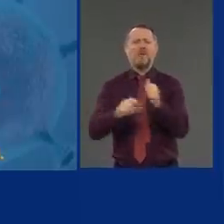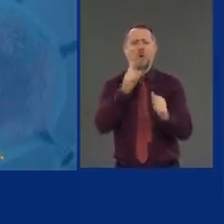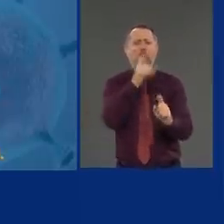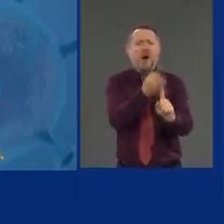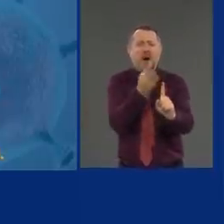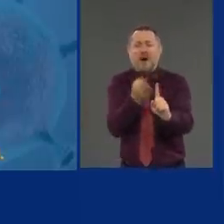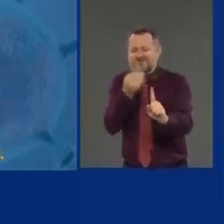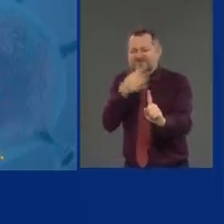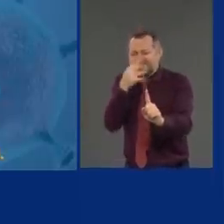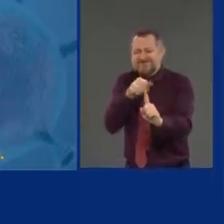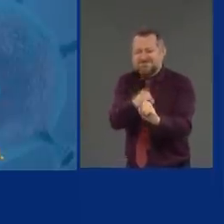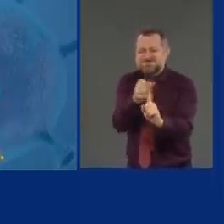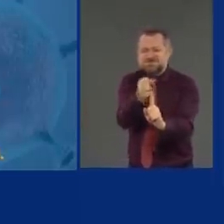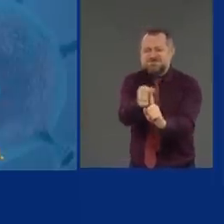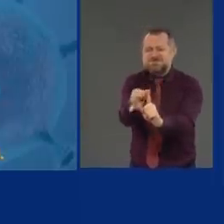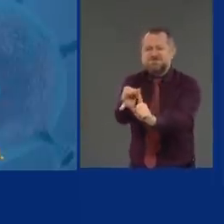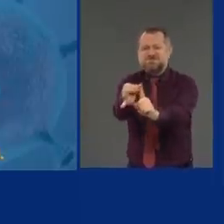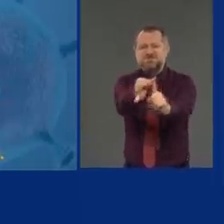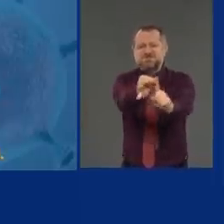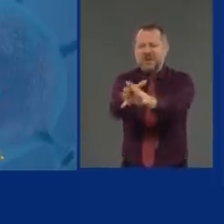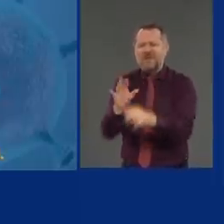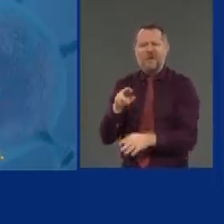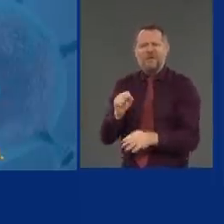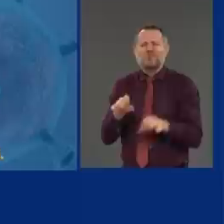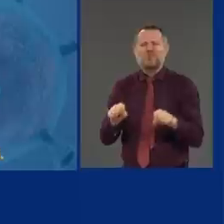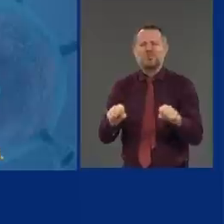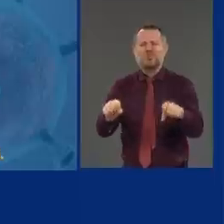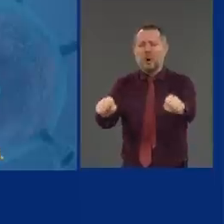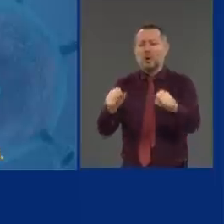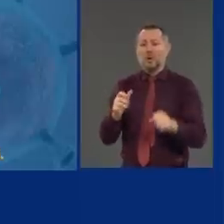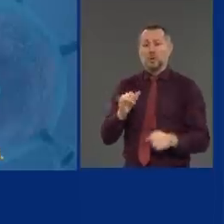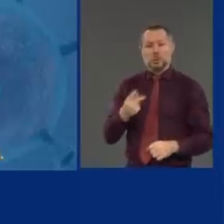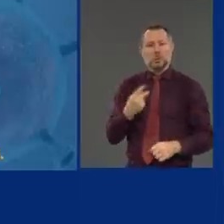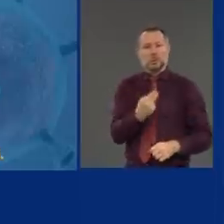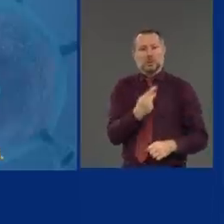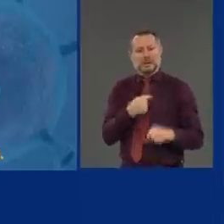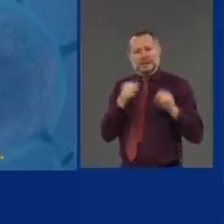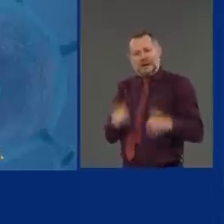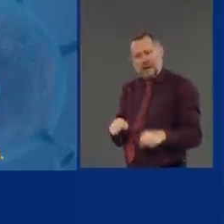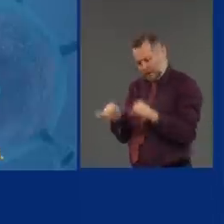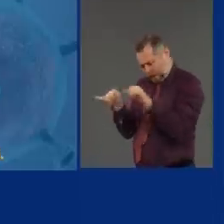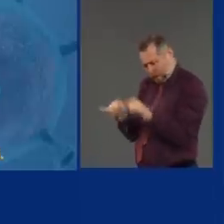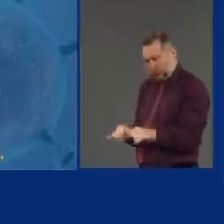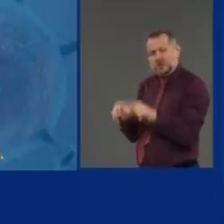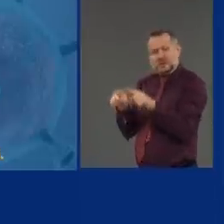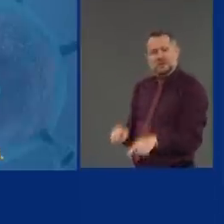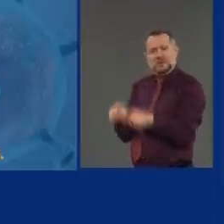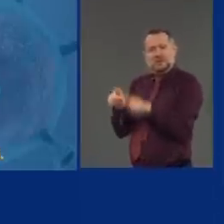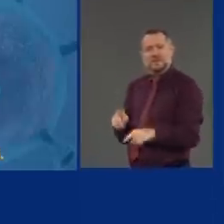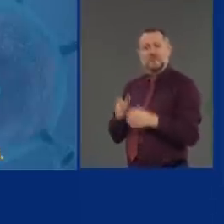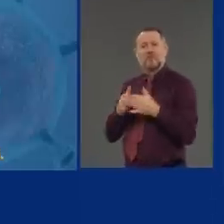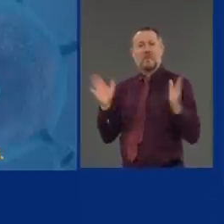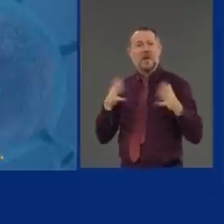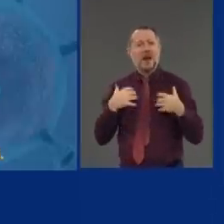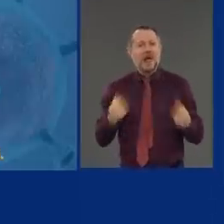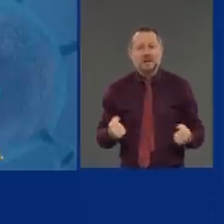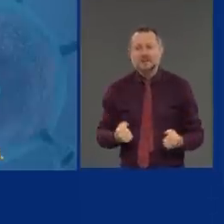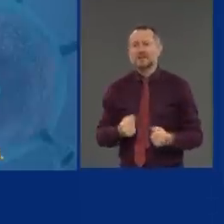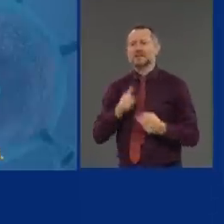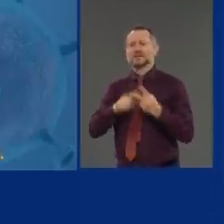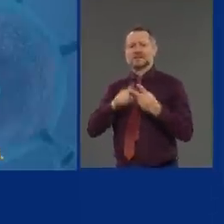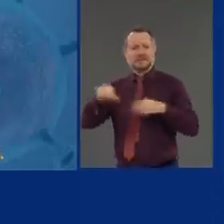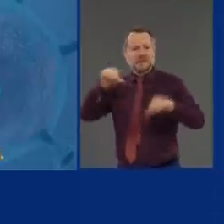opportunist. But you can measure this. It's public health. It's science. Measure it